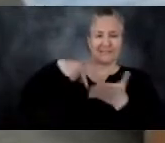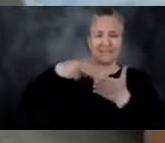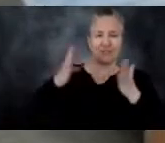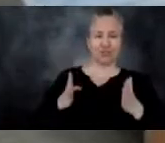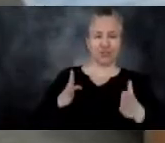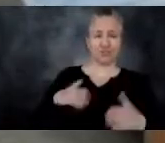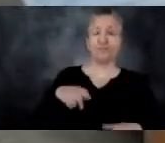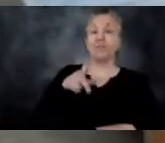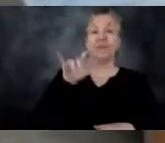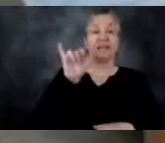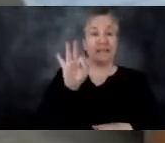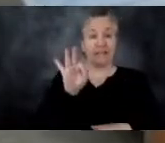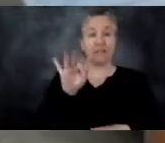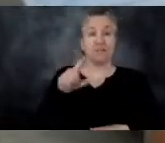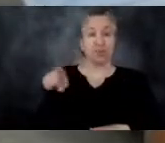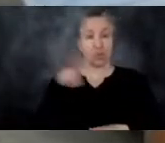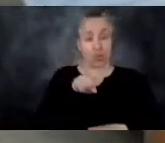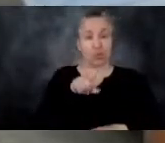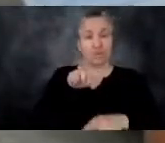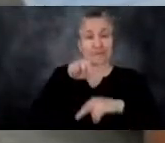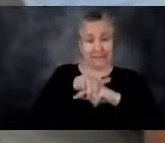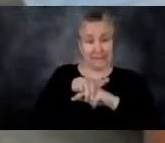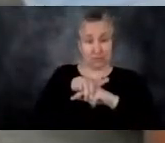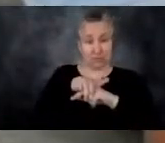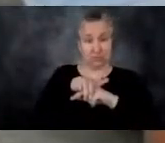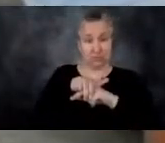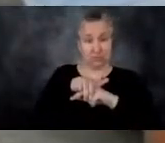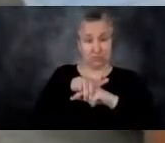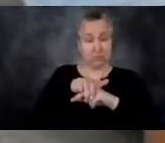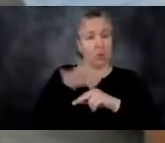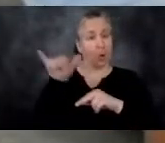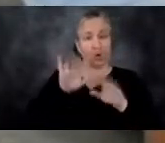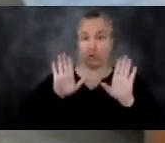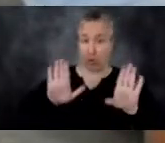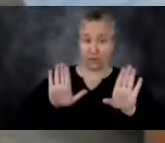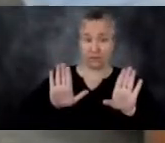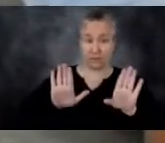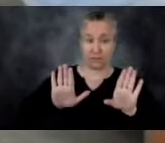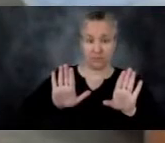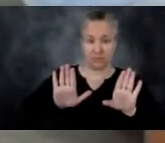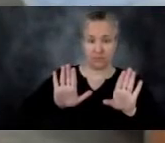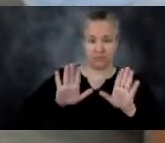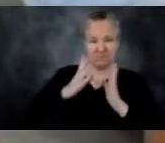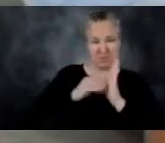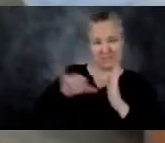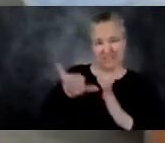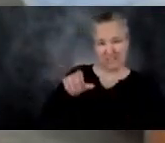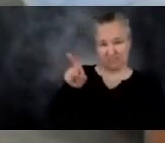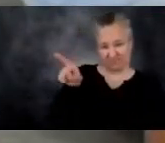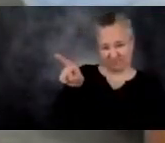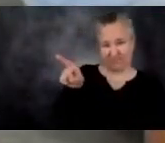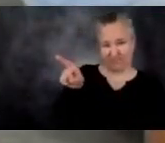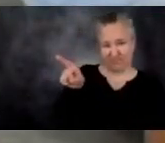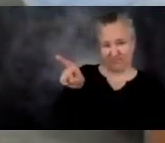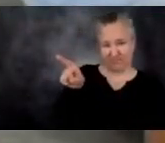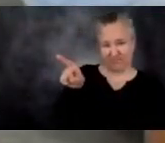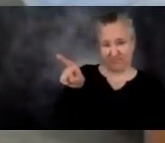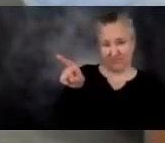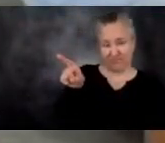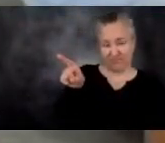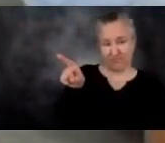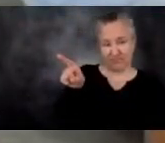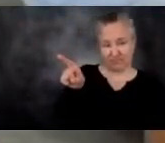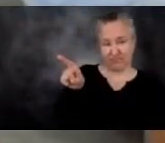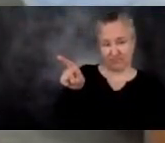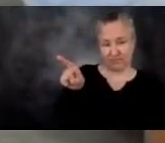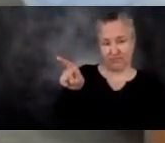going. If you are a seated exerciser today, which is also awesome, I want you to sit at the edge of your chair, okay? And all I want you to do